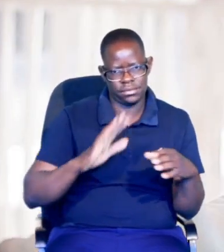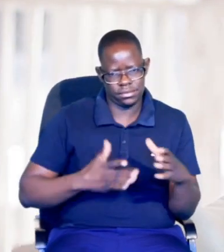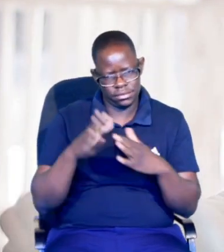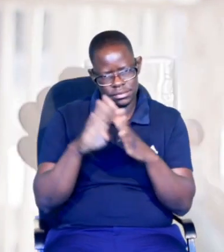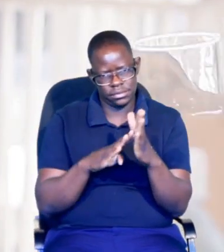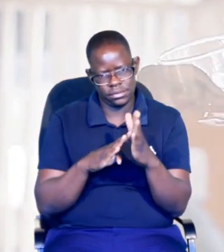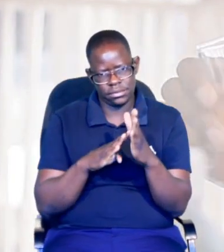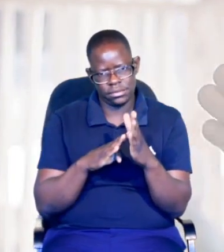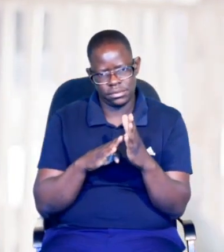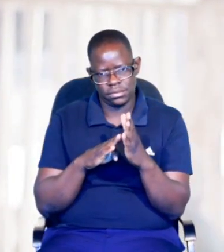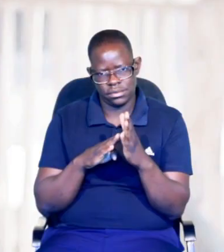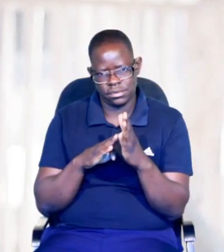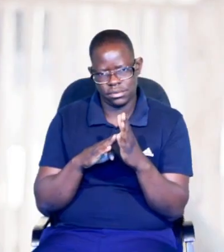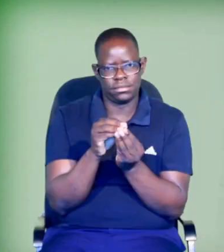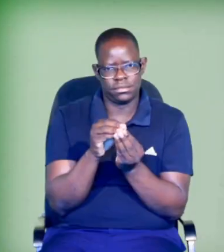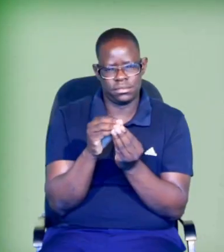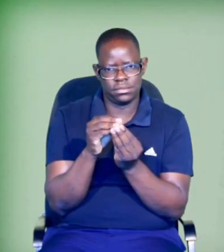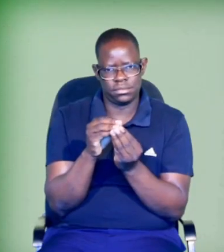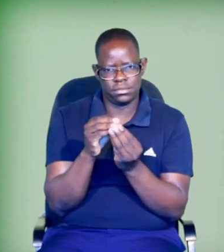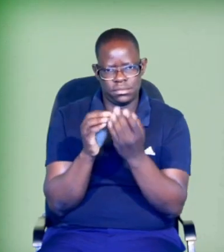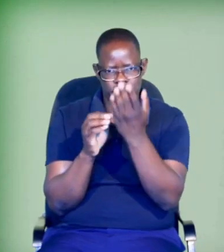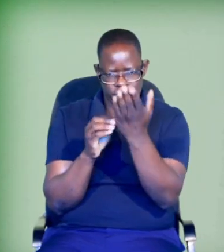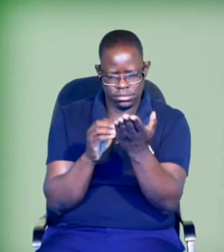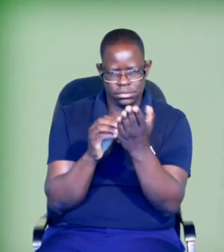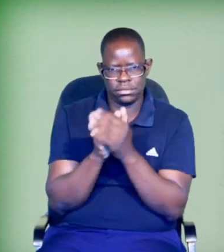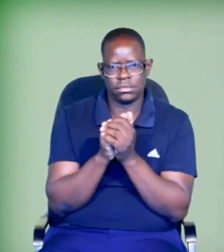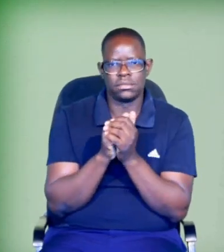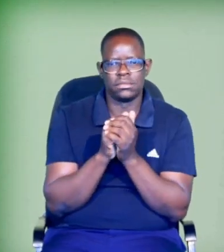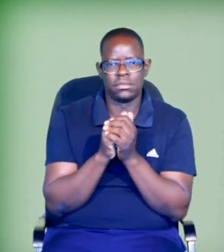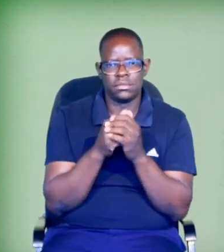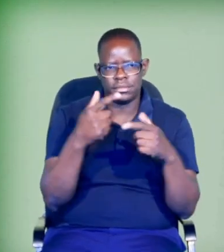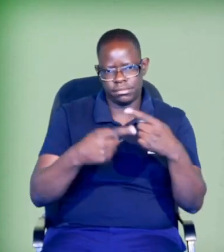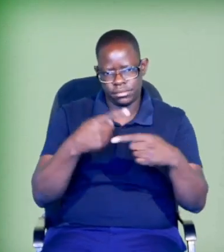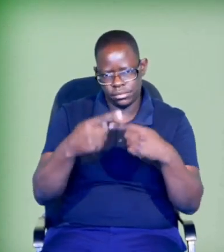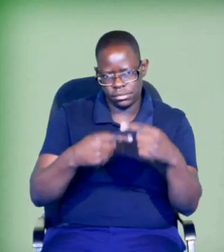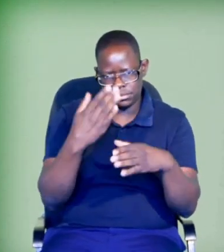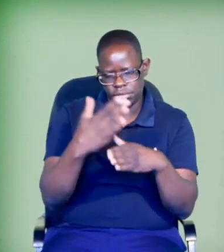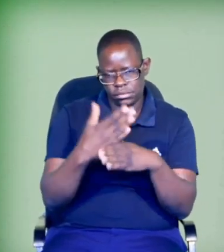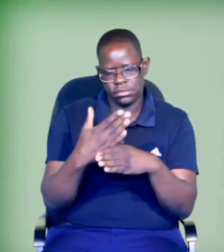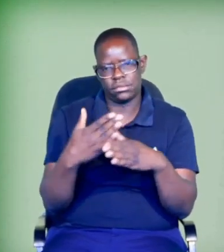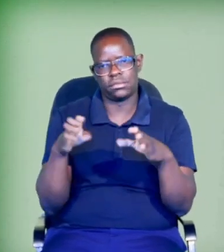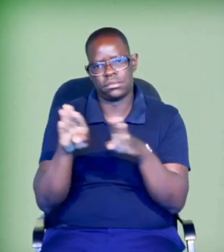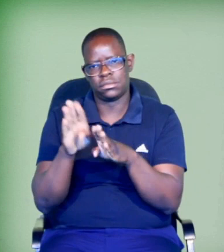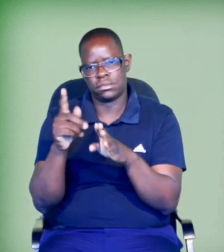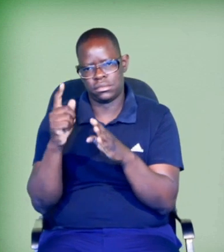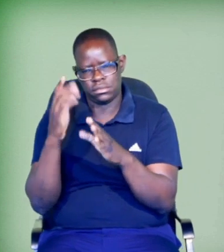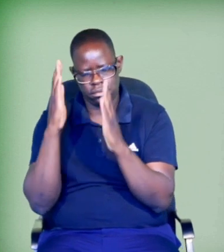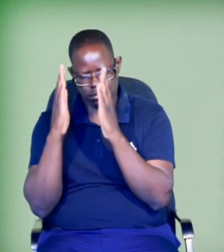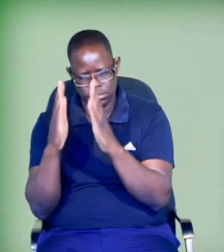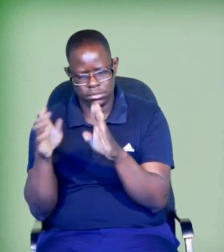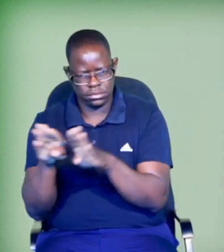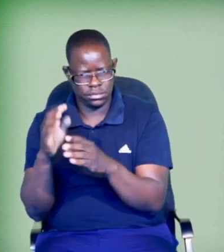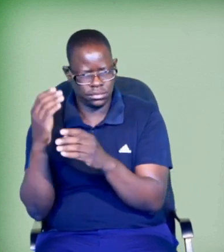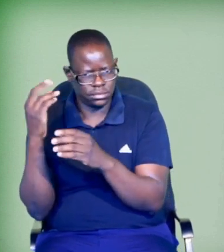here to do. Summarize it for the viewers. Specialization is the process by which a worker does a job he or she is good